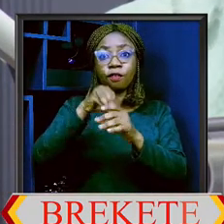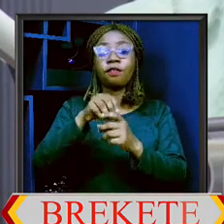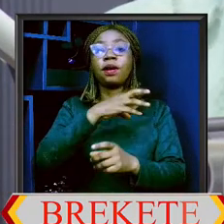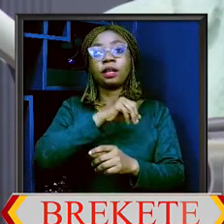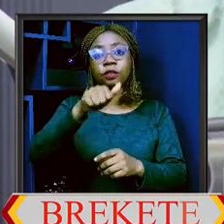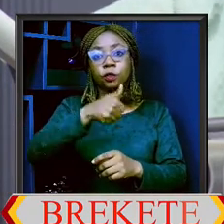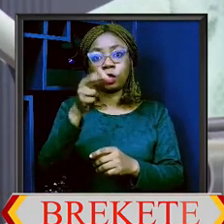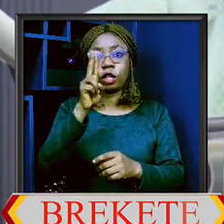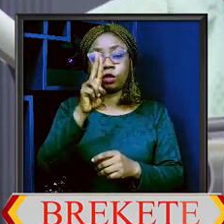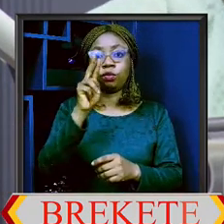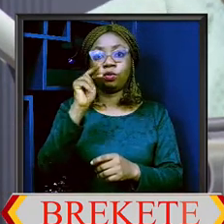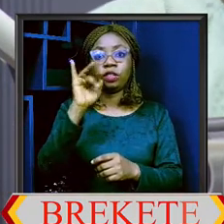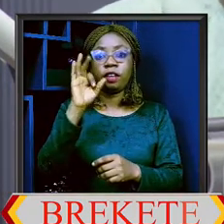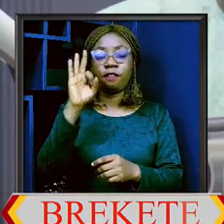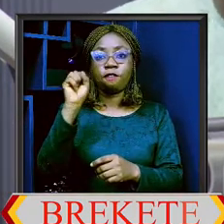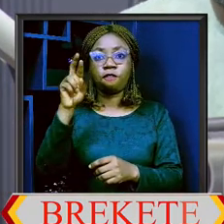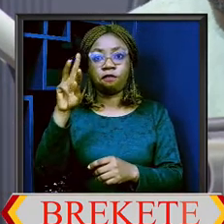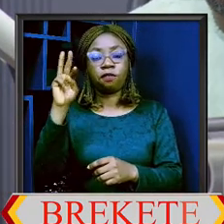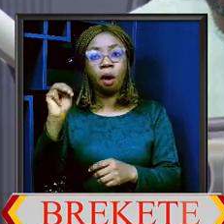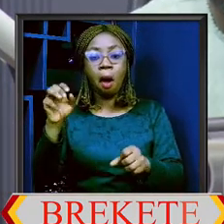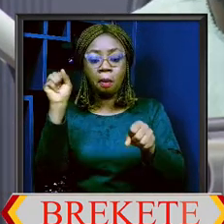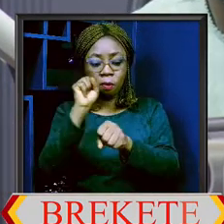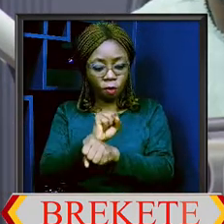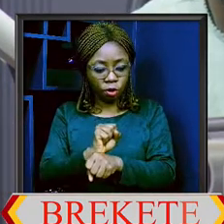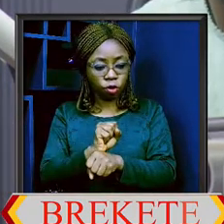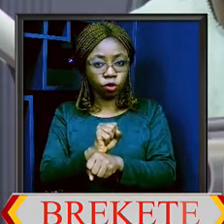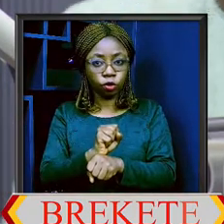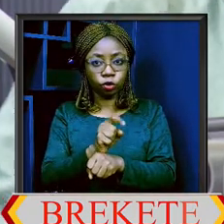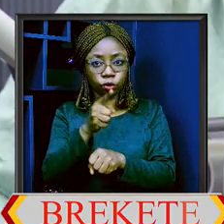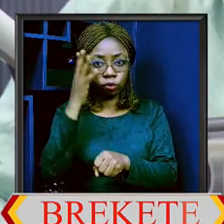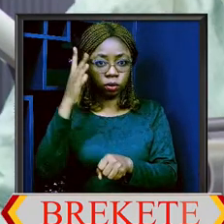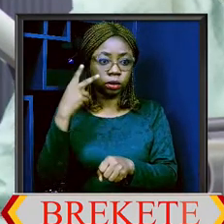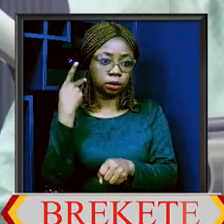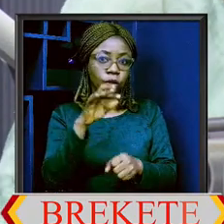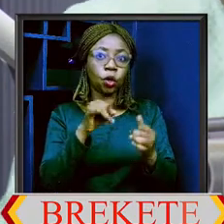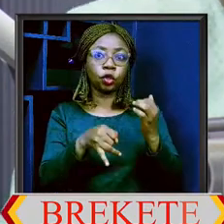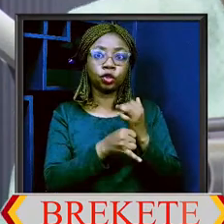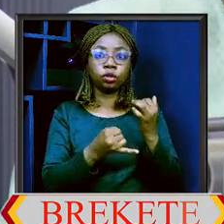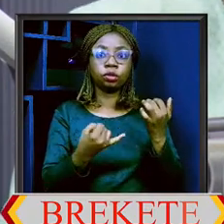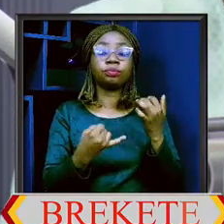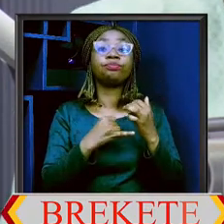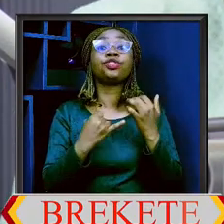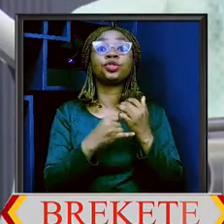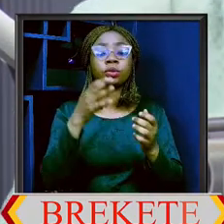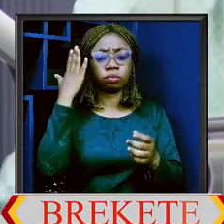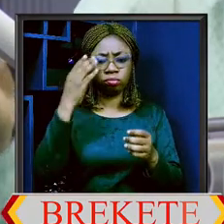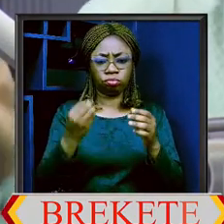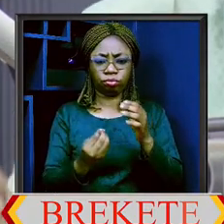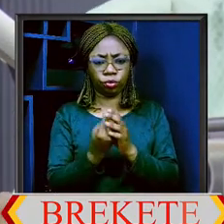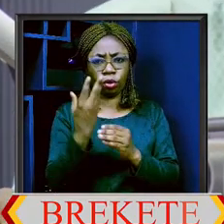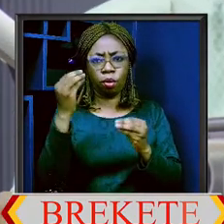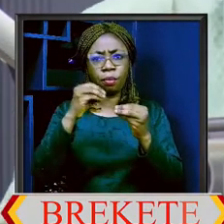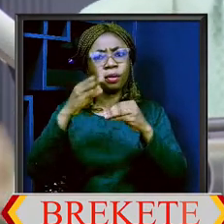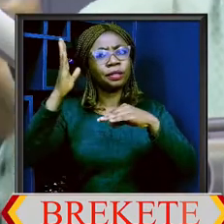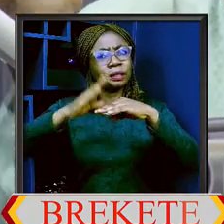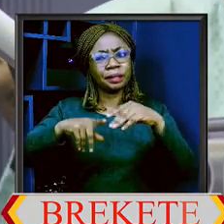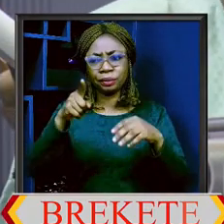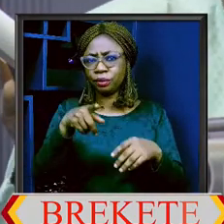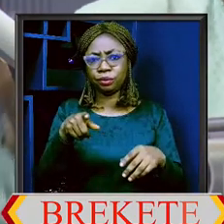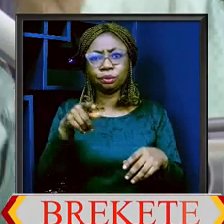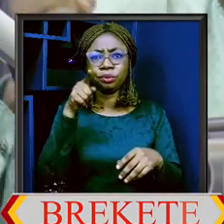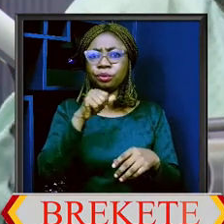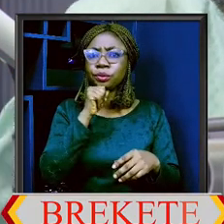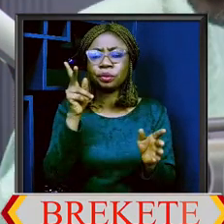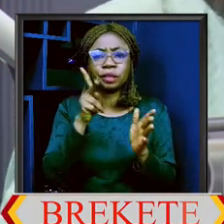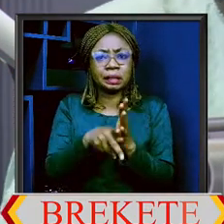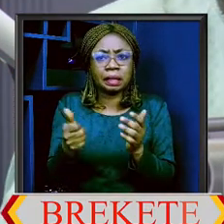uniform work you go see your junior he go grow past you you know kill anybody you know